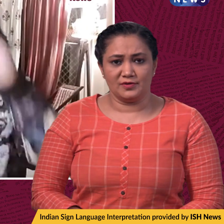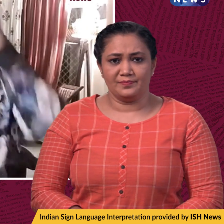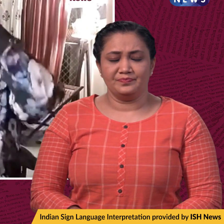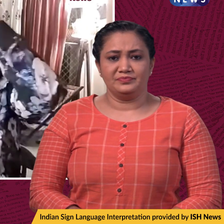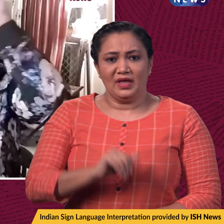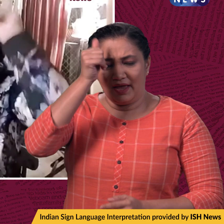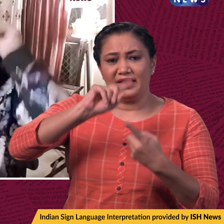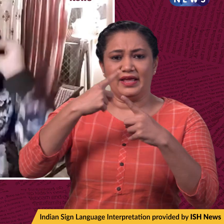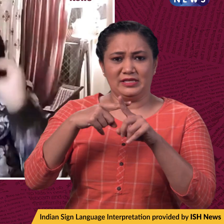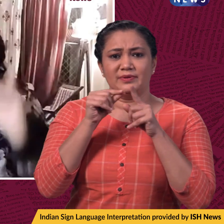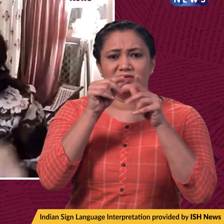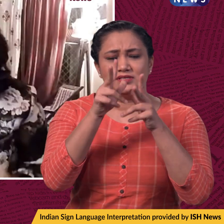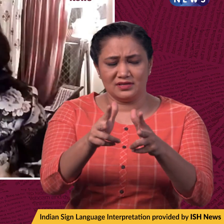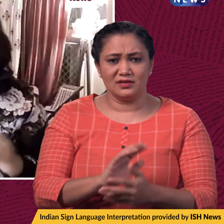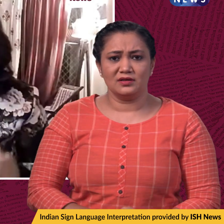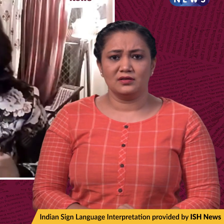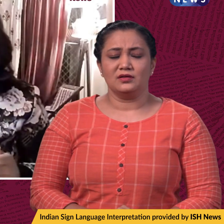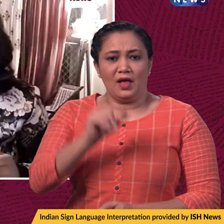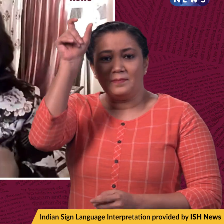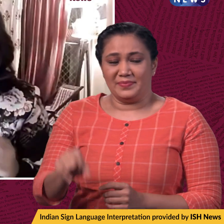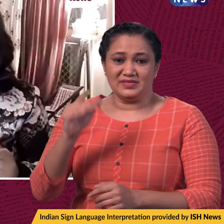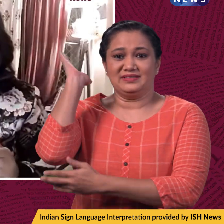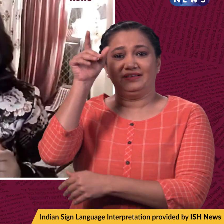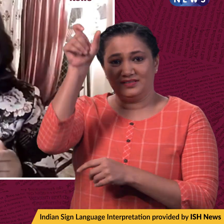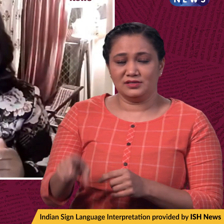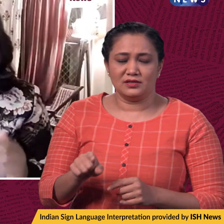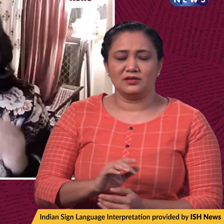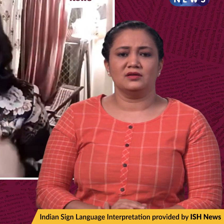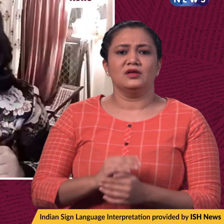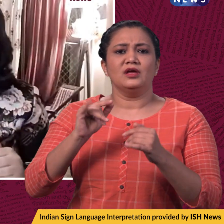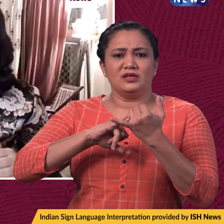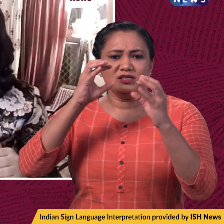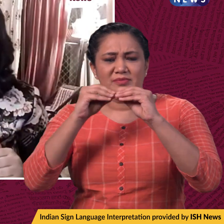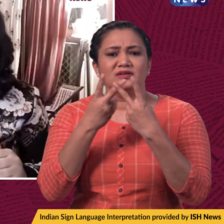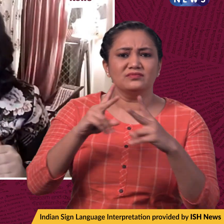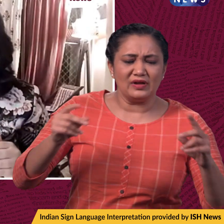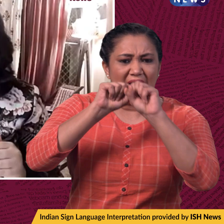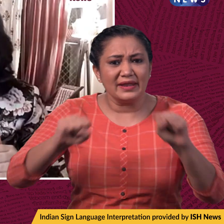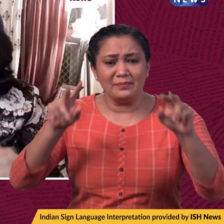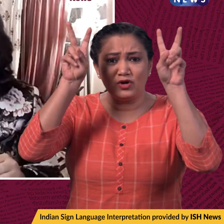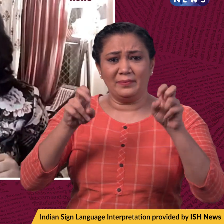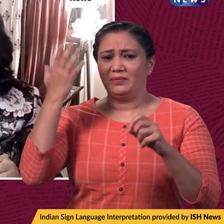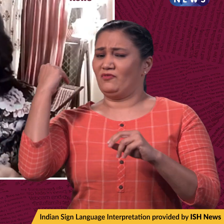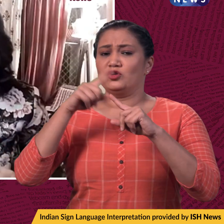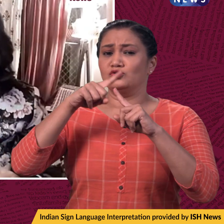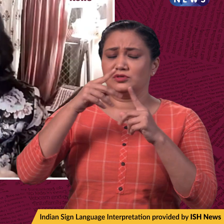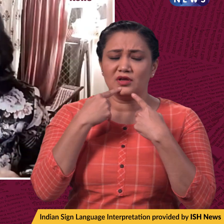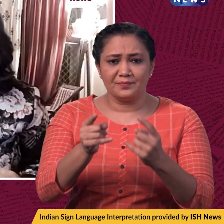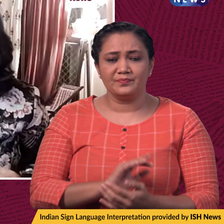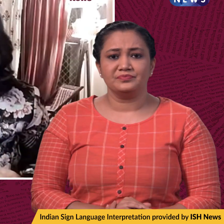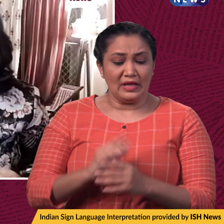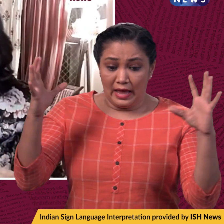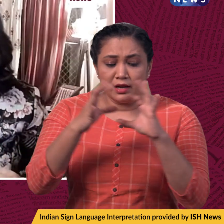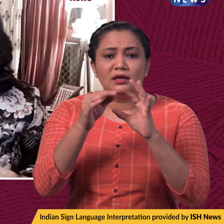Express, citing an EMU official, has said that during a lecture for the department covering the subject of rape on Tuesday, Kumar